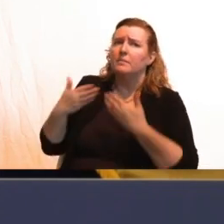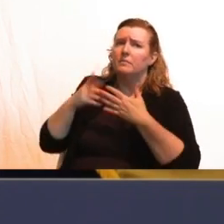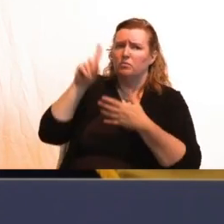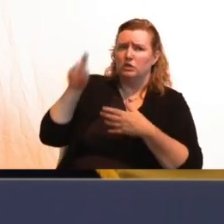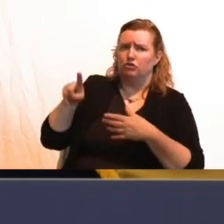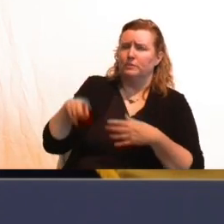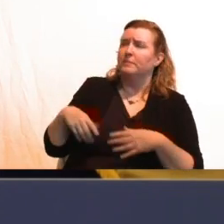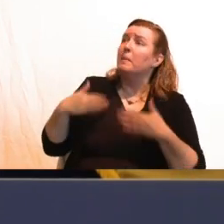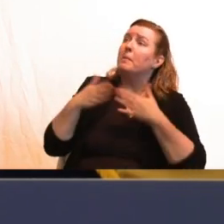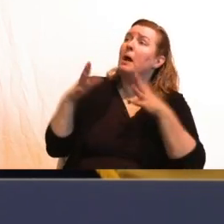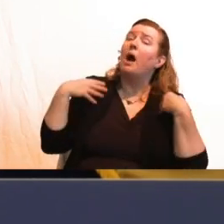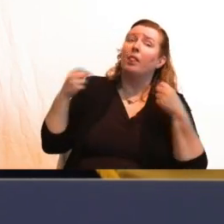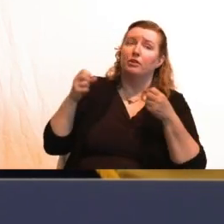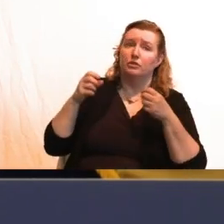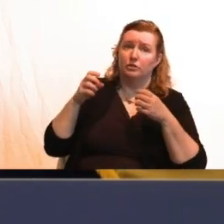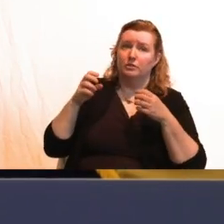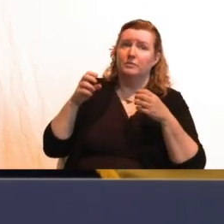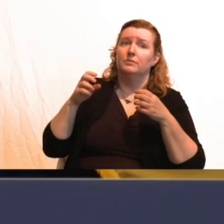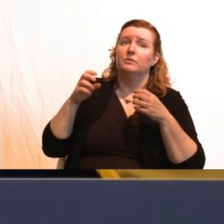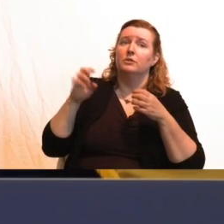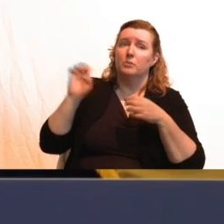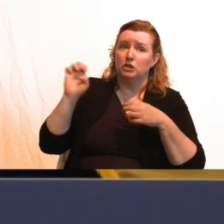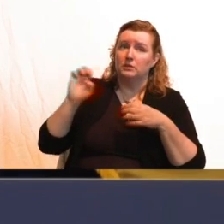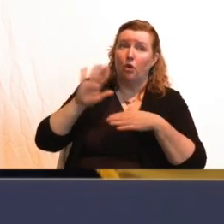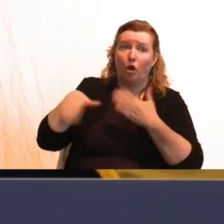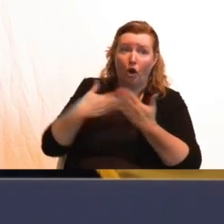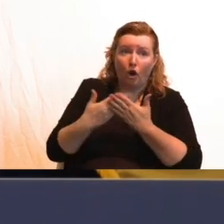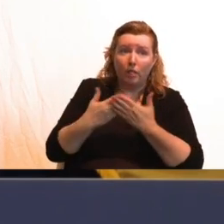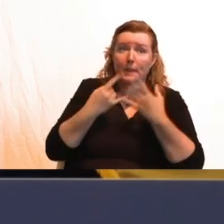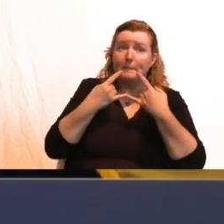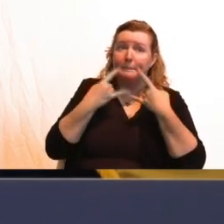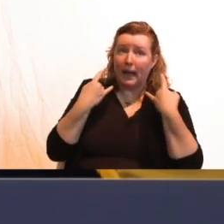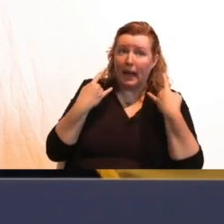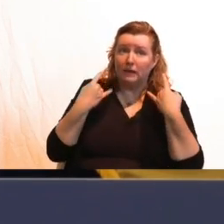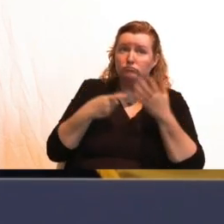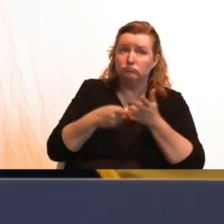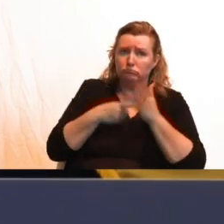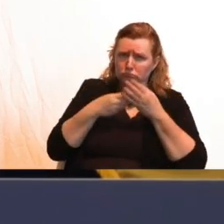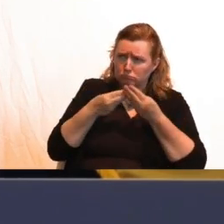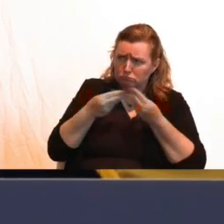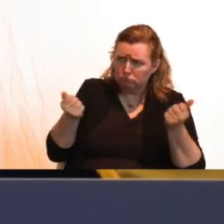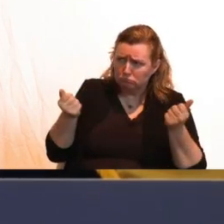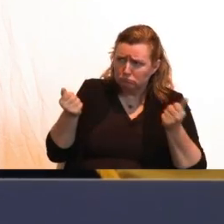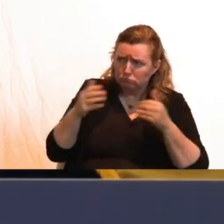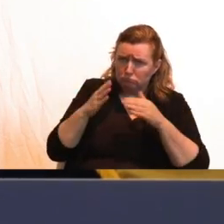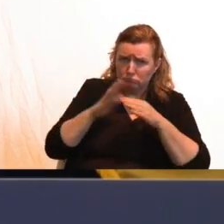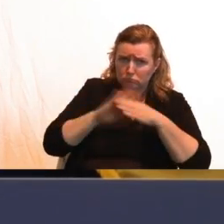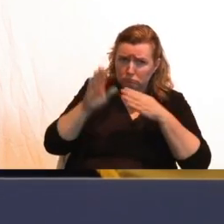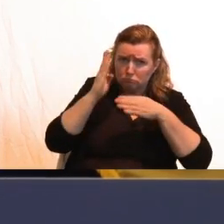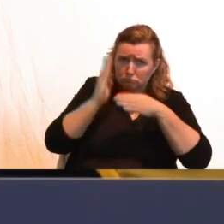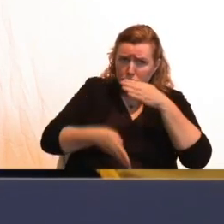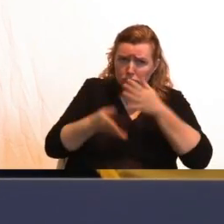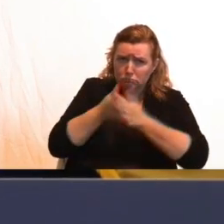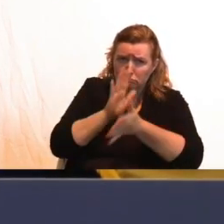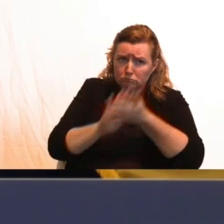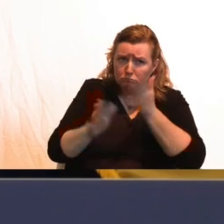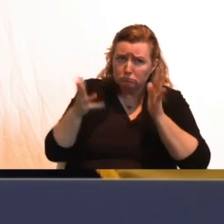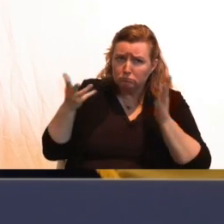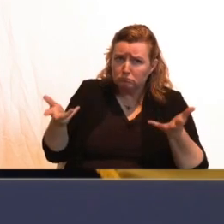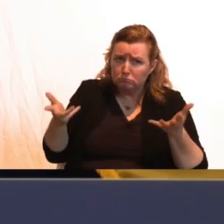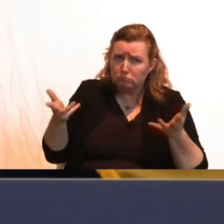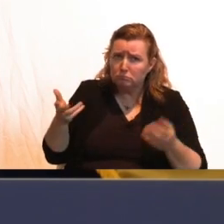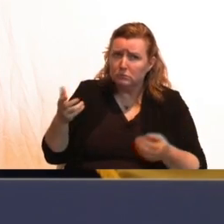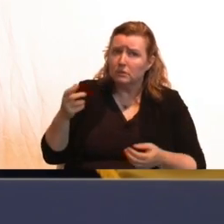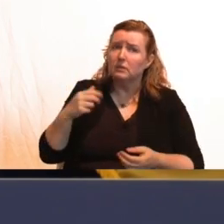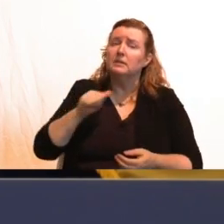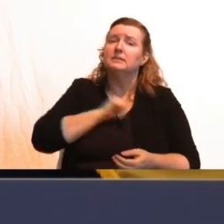it's passed, would you sign the new bill that would end the self-serve gas ban in New Jersey and allow a hybrid model? And do you have any personal investments